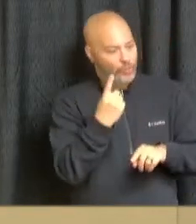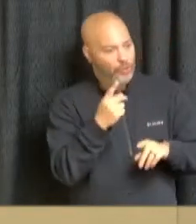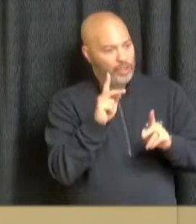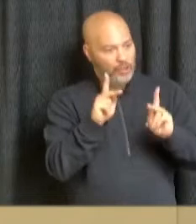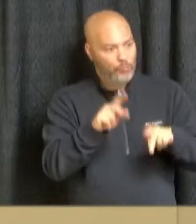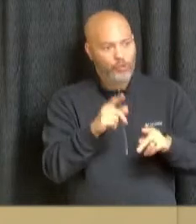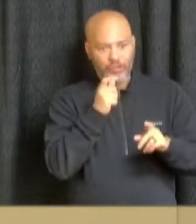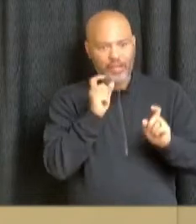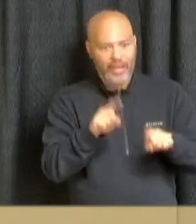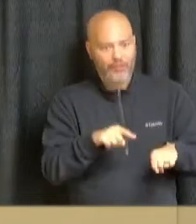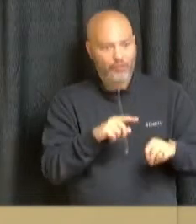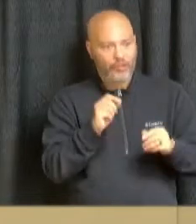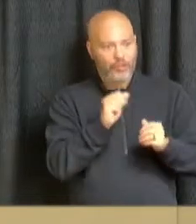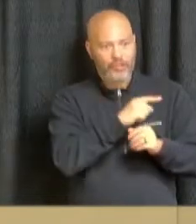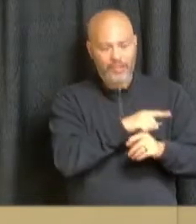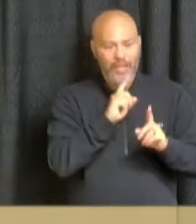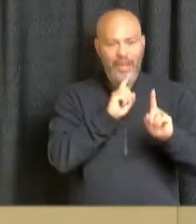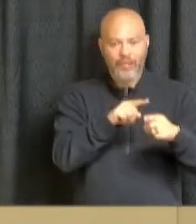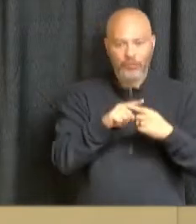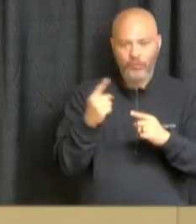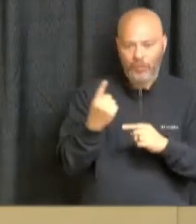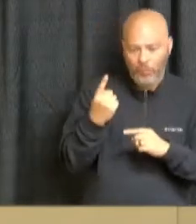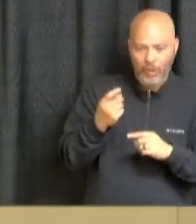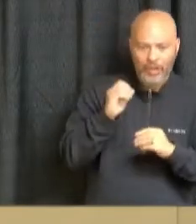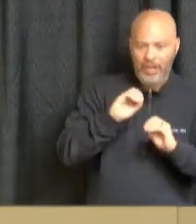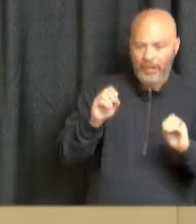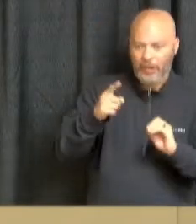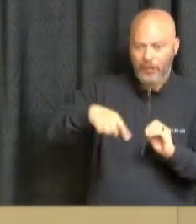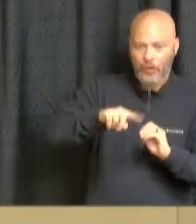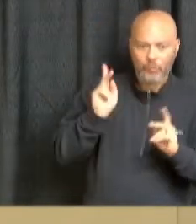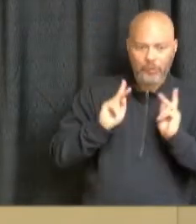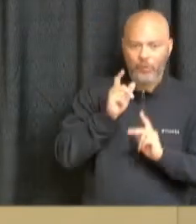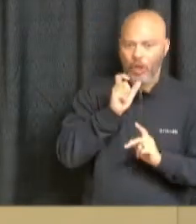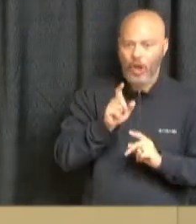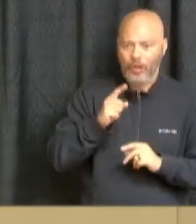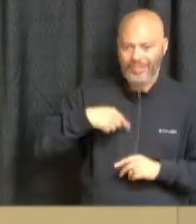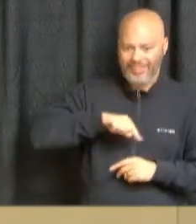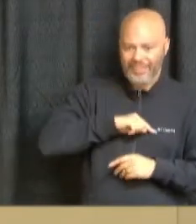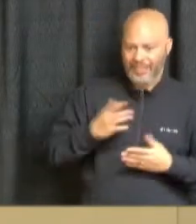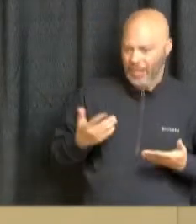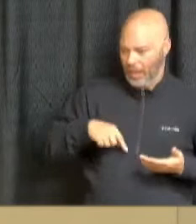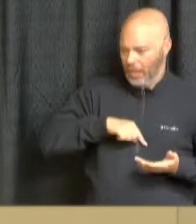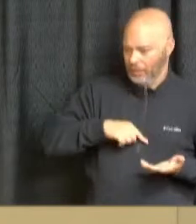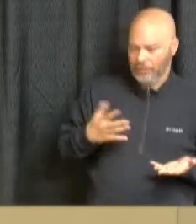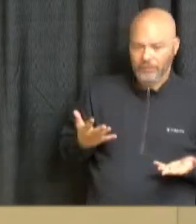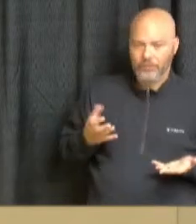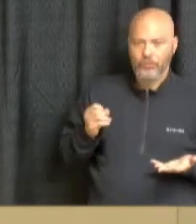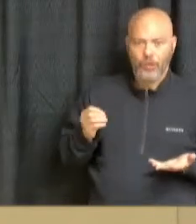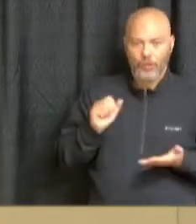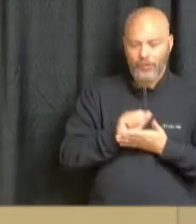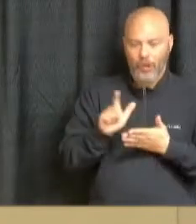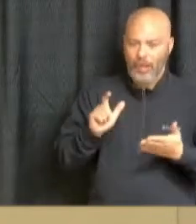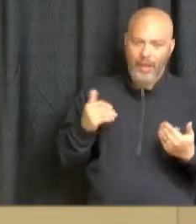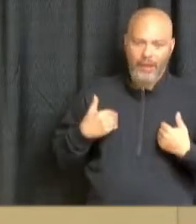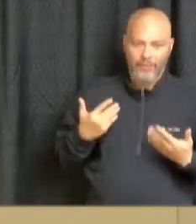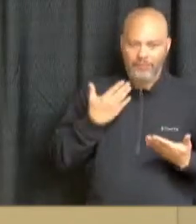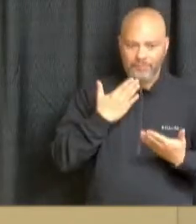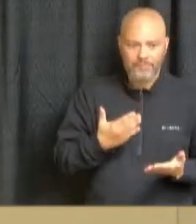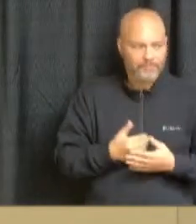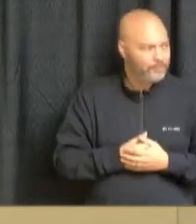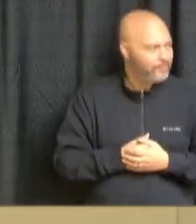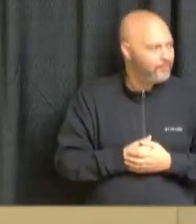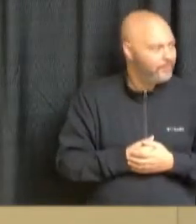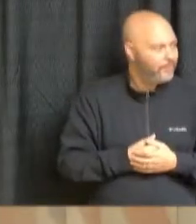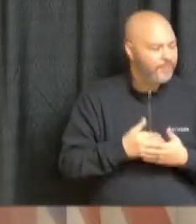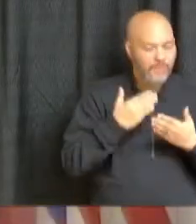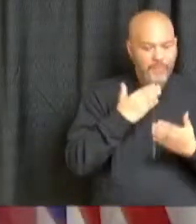person that they answer to answers to somebody, and none of those people are us. And that's all I've got. Thank you. Thank